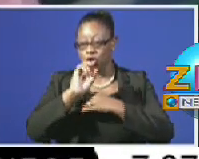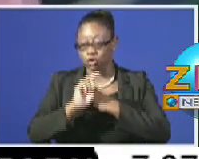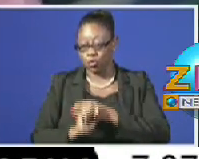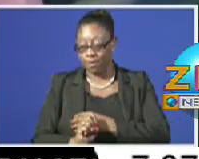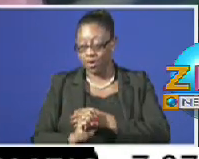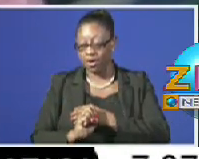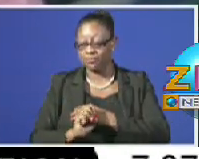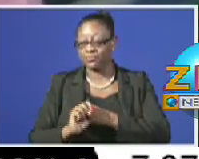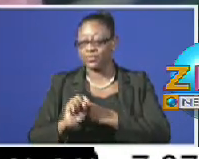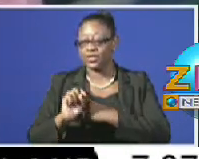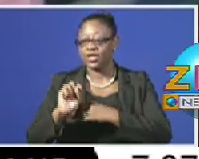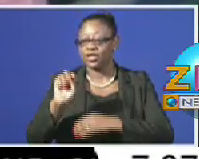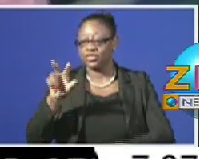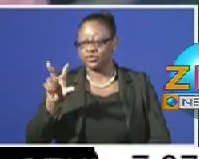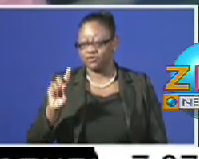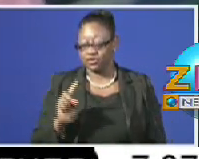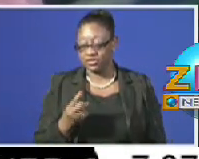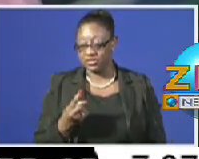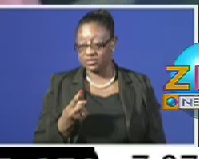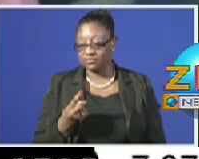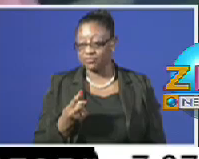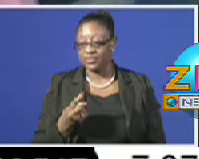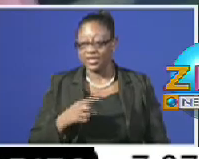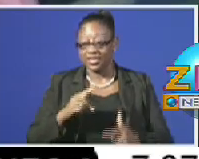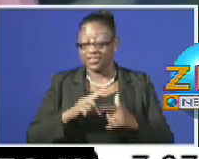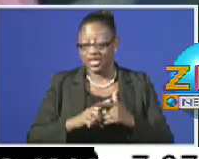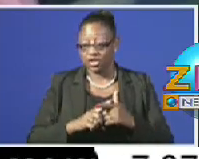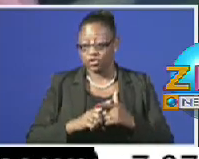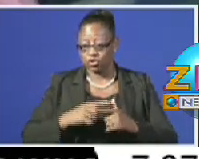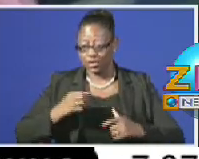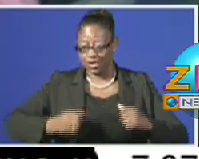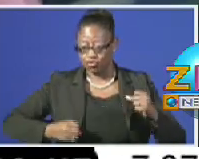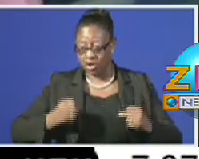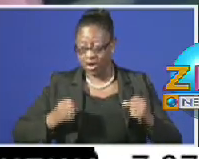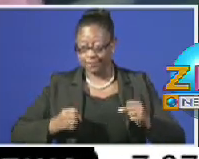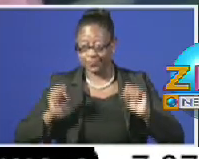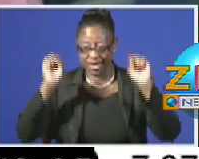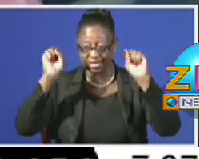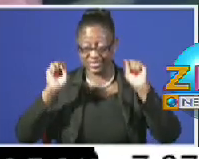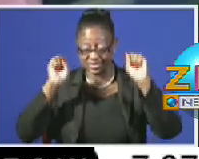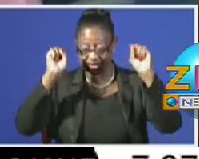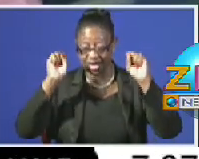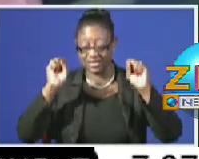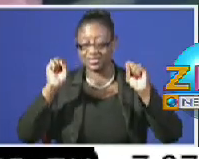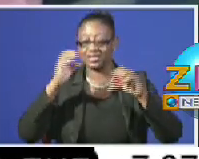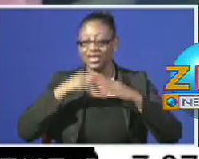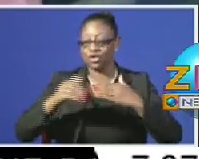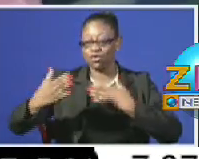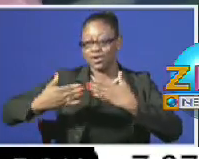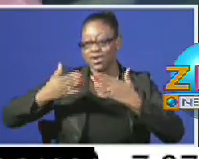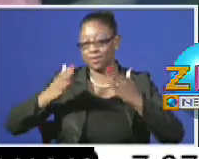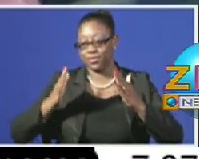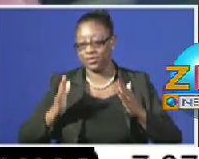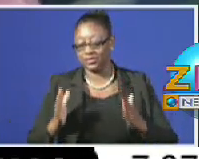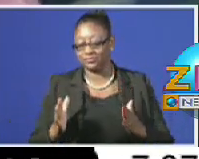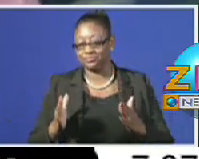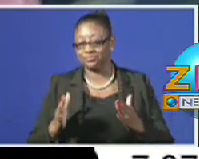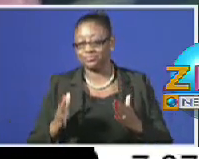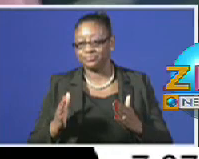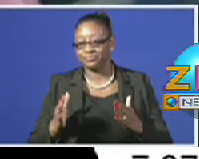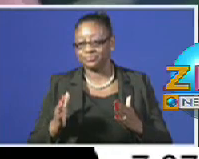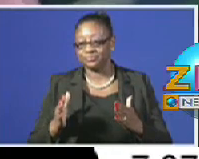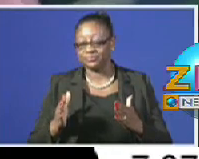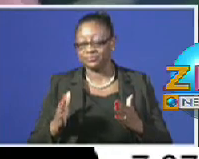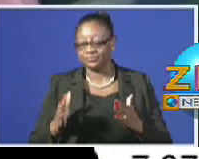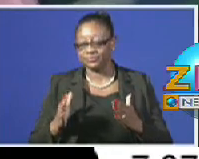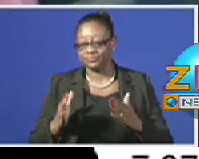31st. Exercise is permitted in one's immediate neighborhood from 5 a.m. to 9 a.m. on